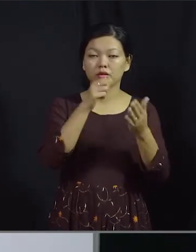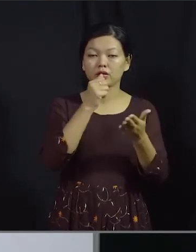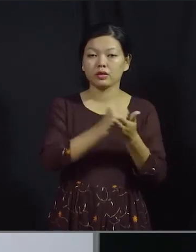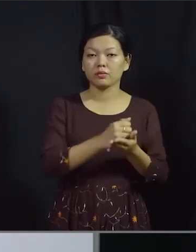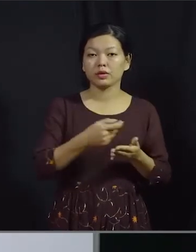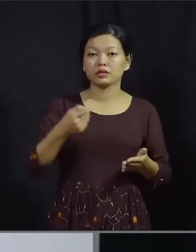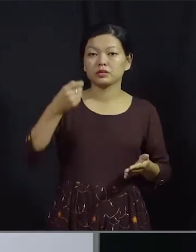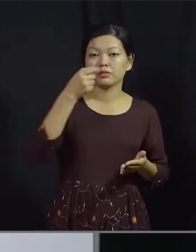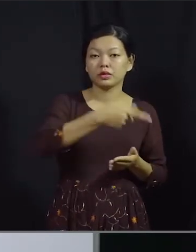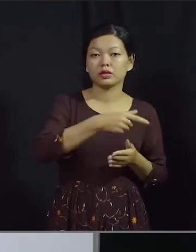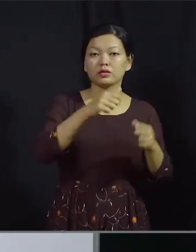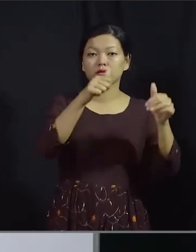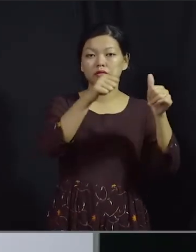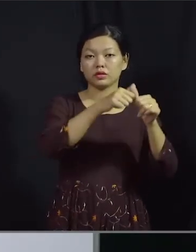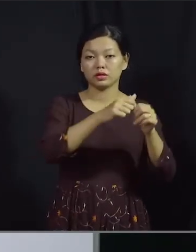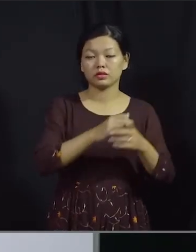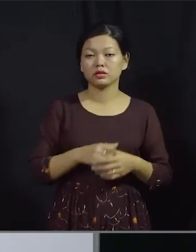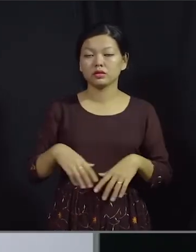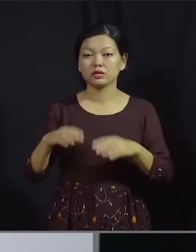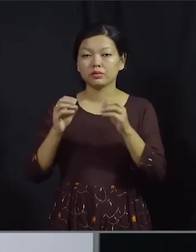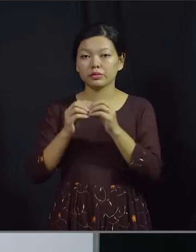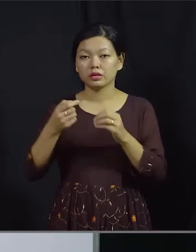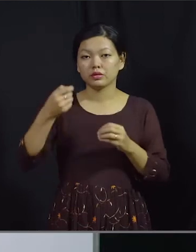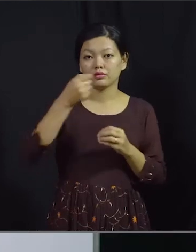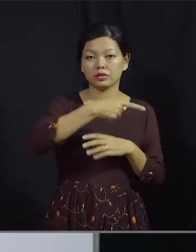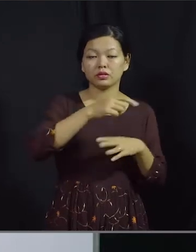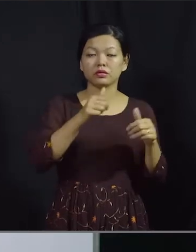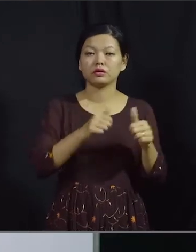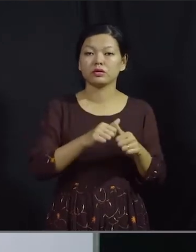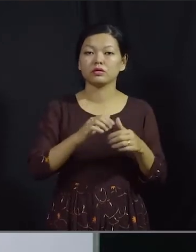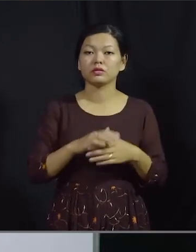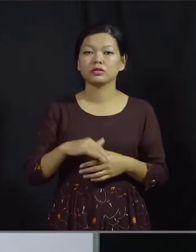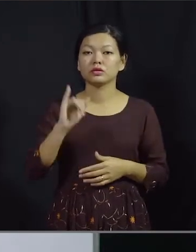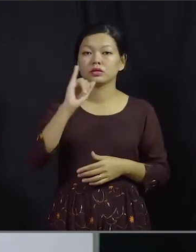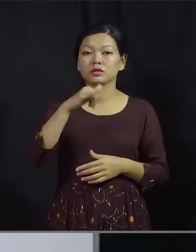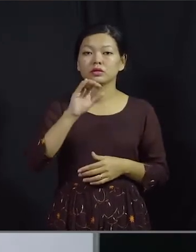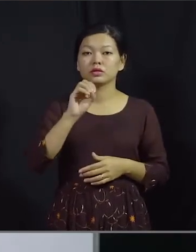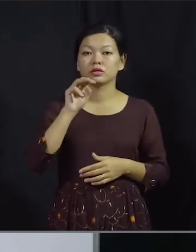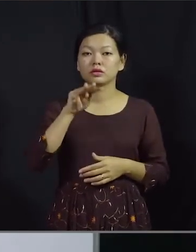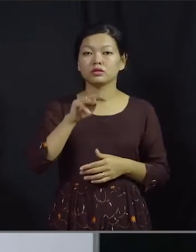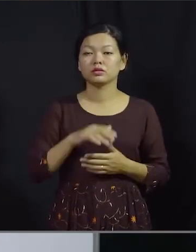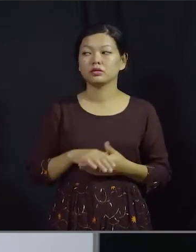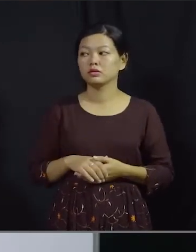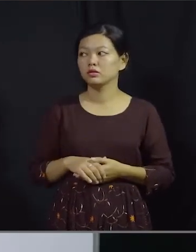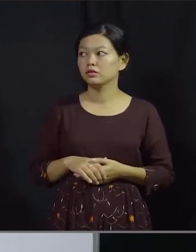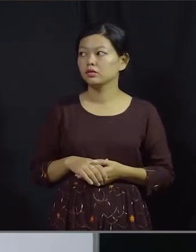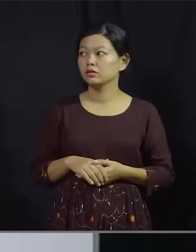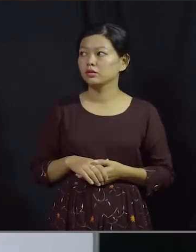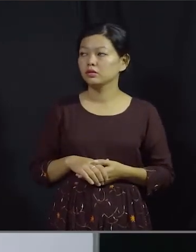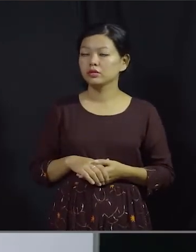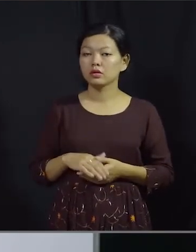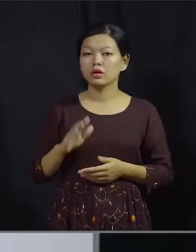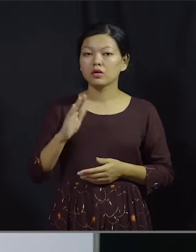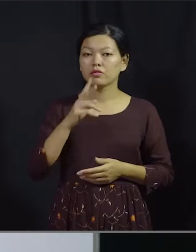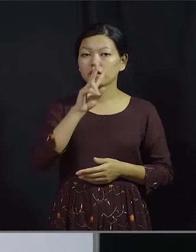is paid by B to A. So when you